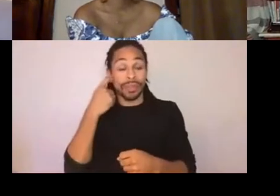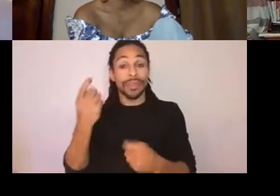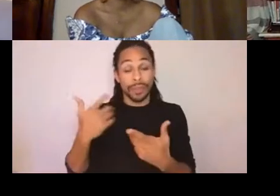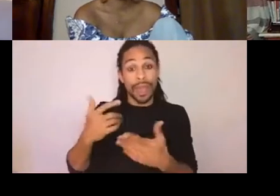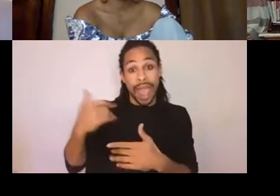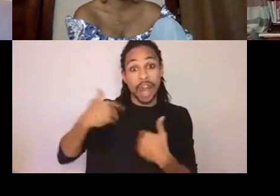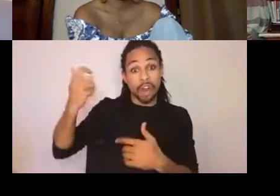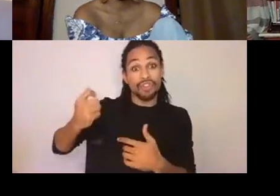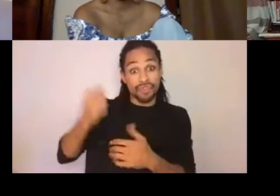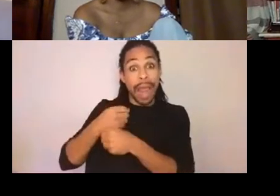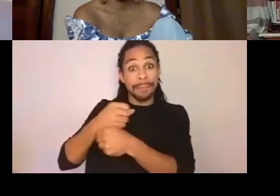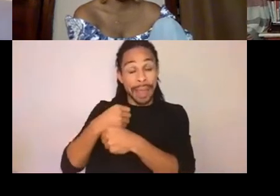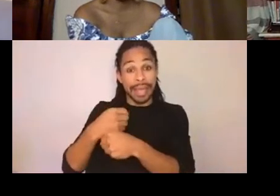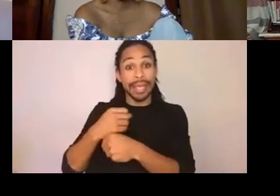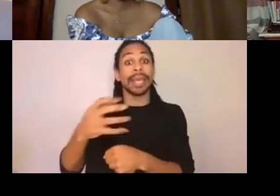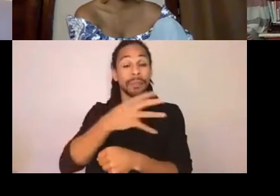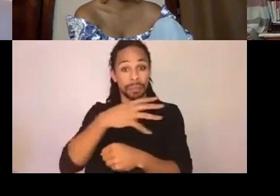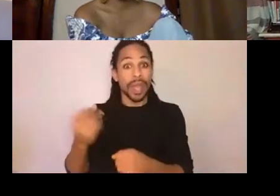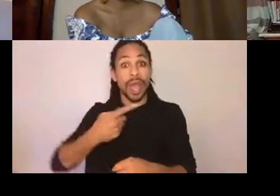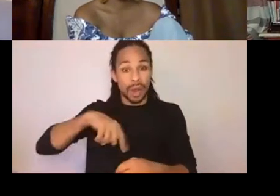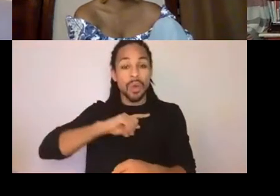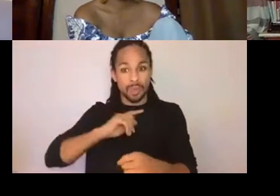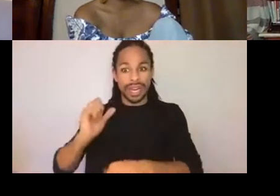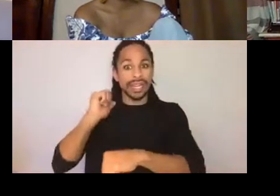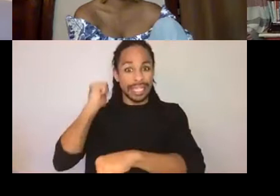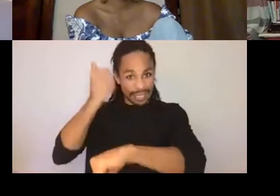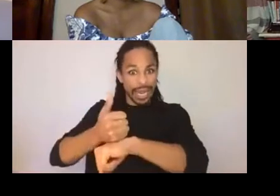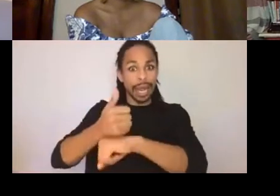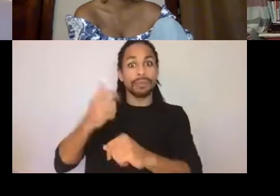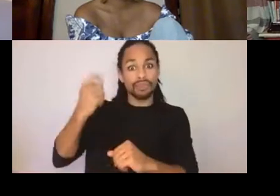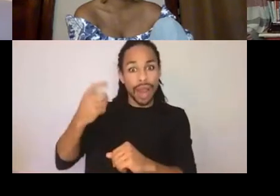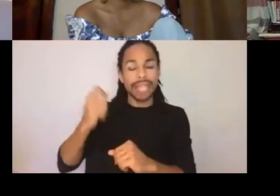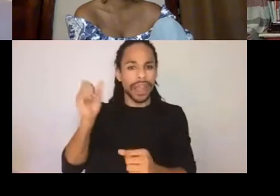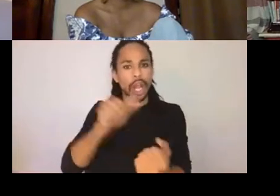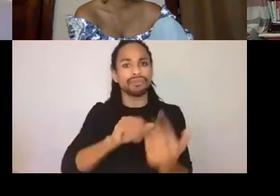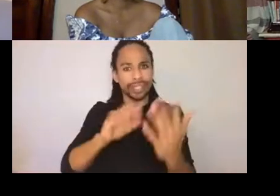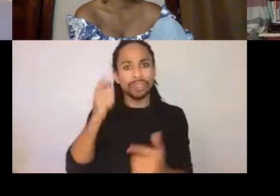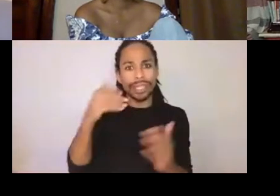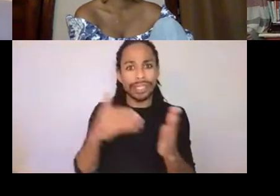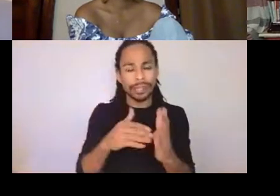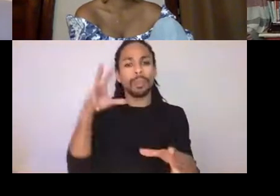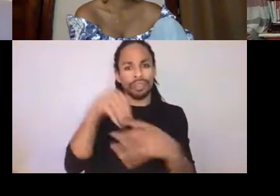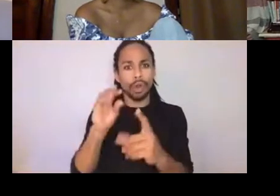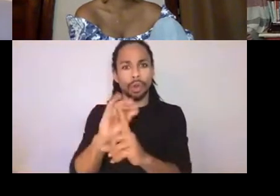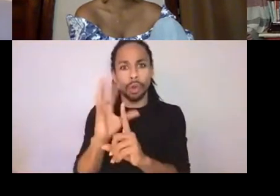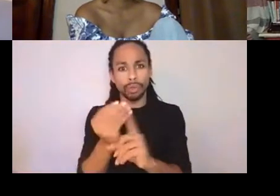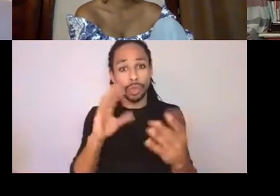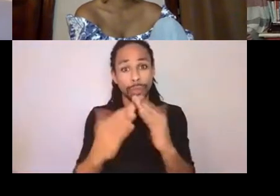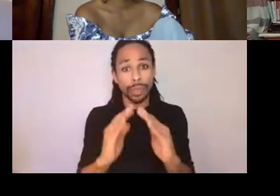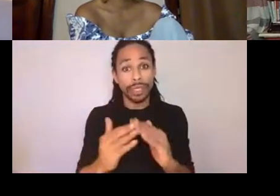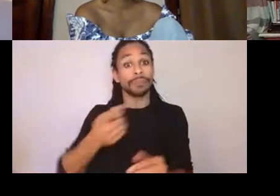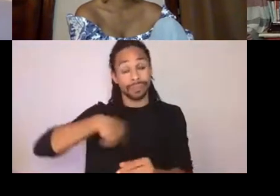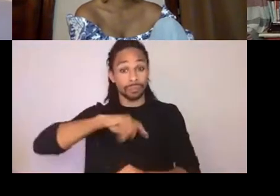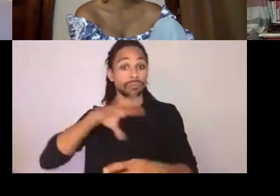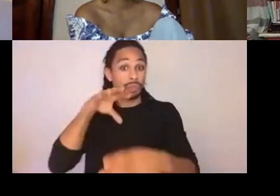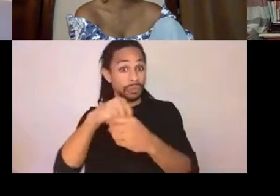series of programs to address racism that occurs within culturally specific communities. Having participated in trainings like Race Forward's